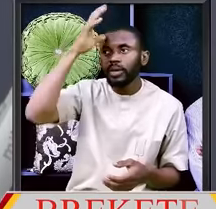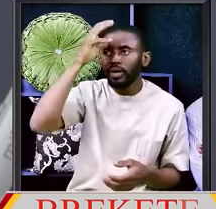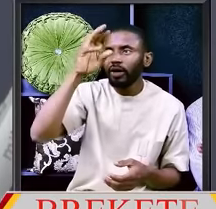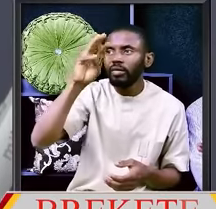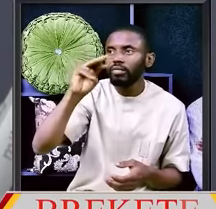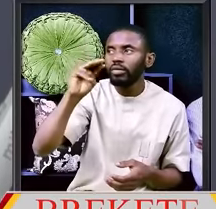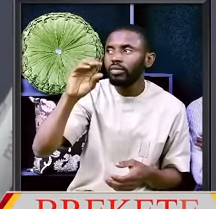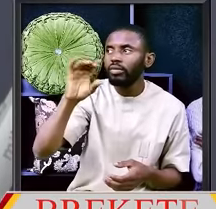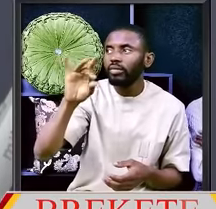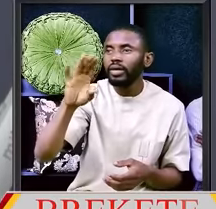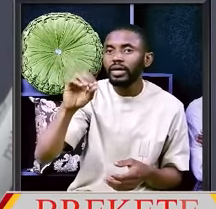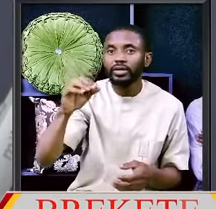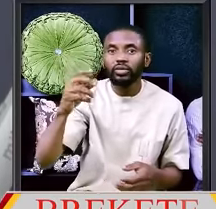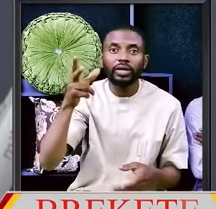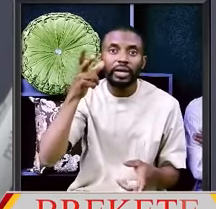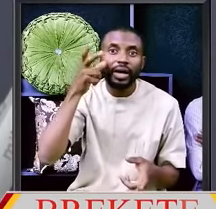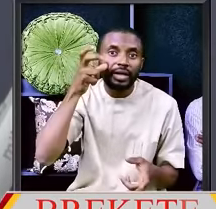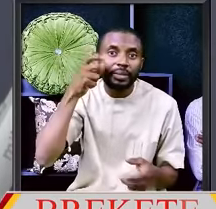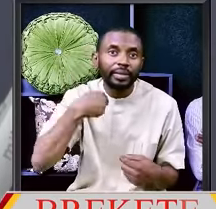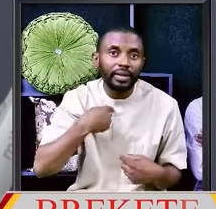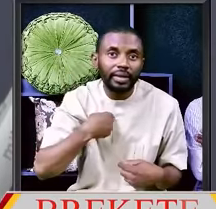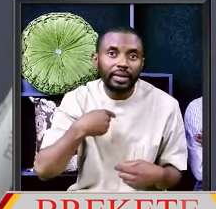hear you. In they hear you, ma.